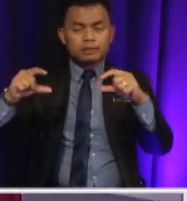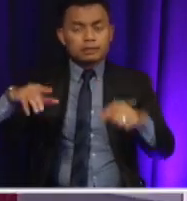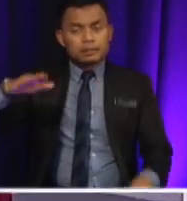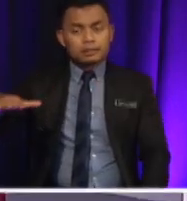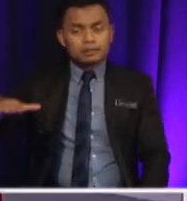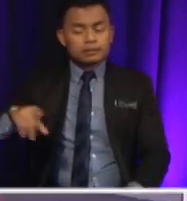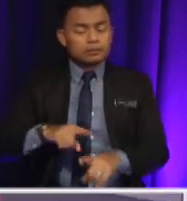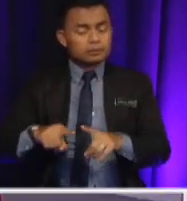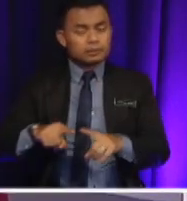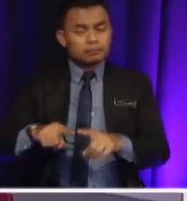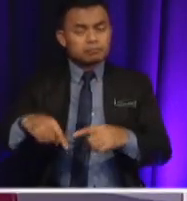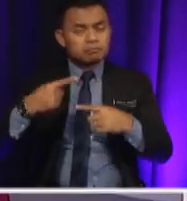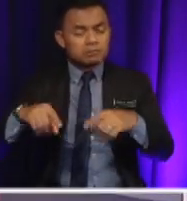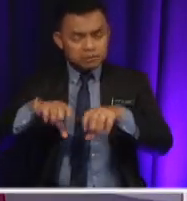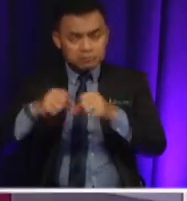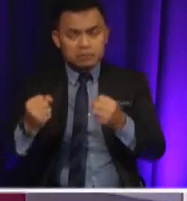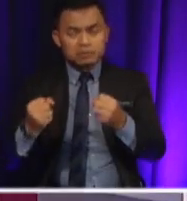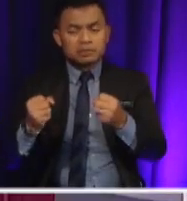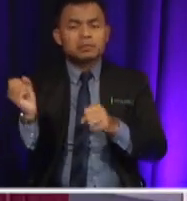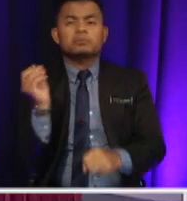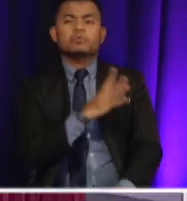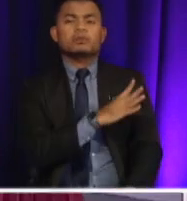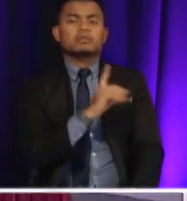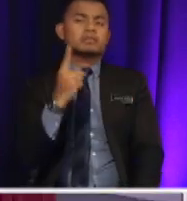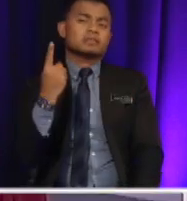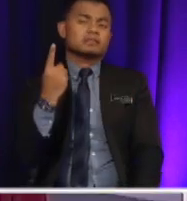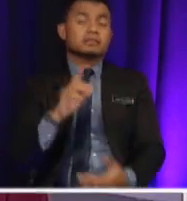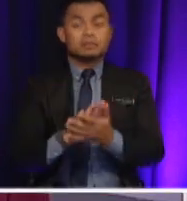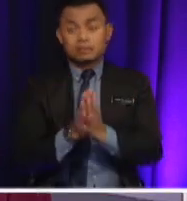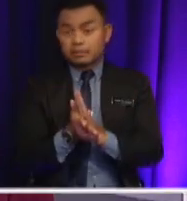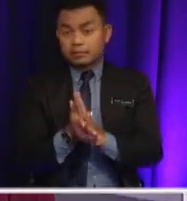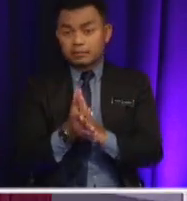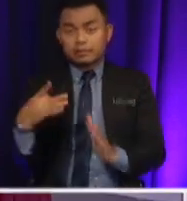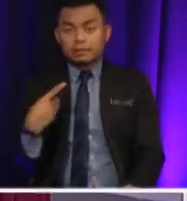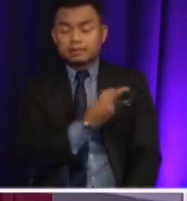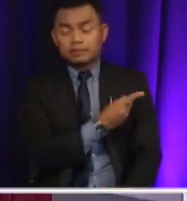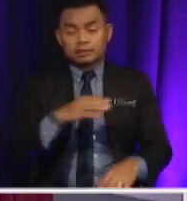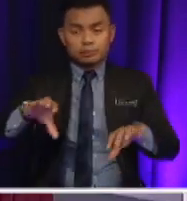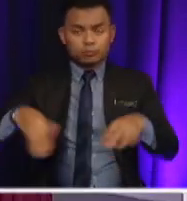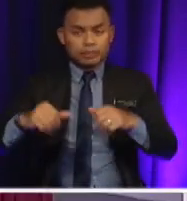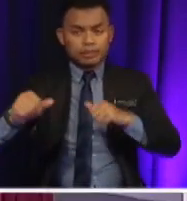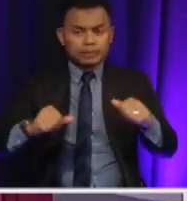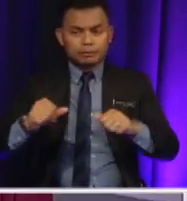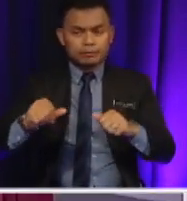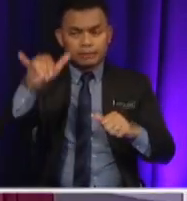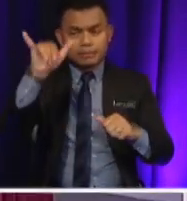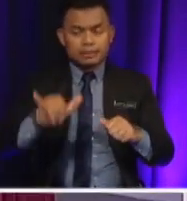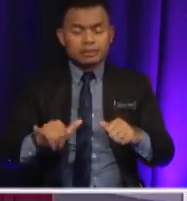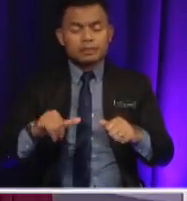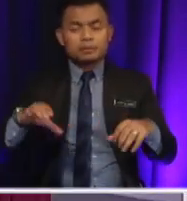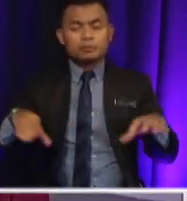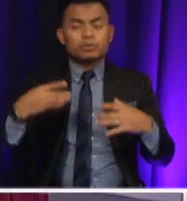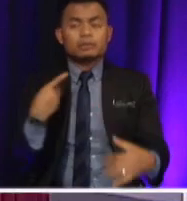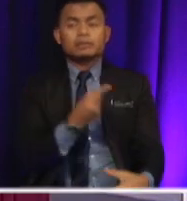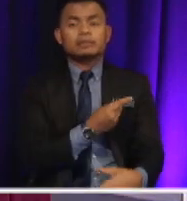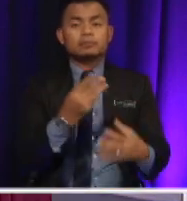it's broken, it's just thrown away. So after that, we did some activities to really understand more the meaning,